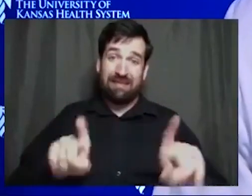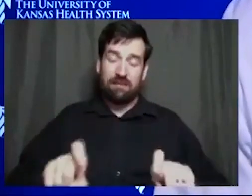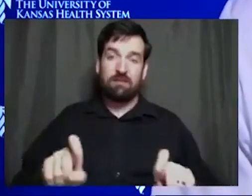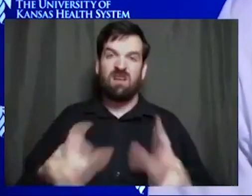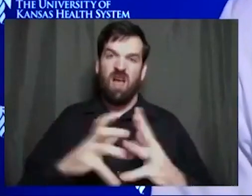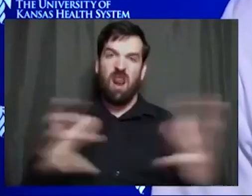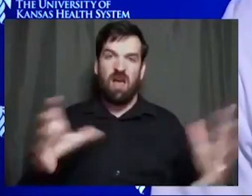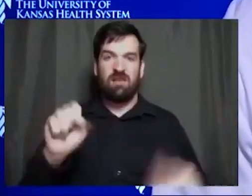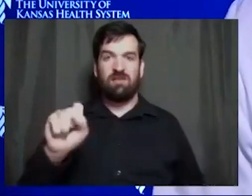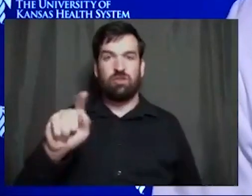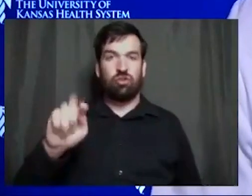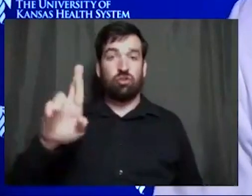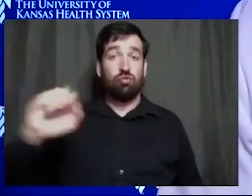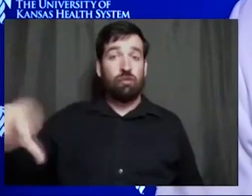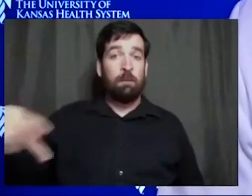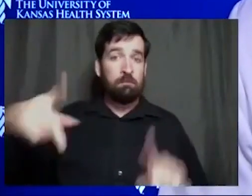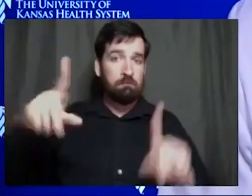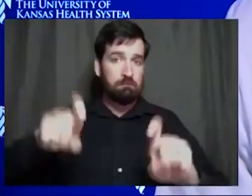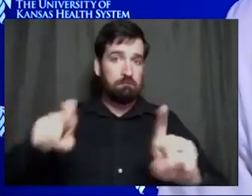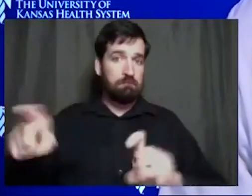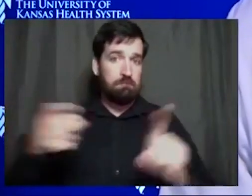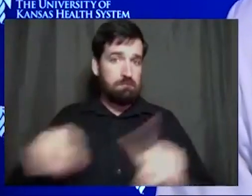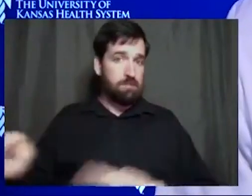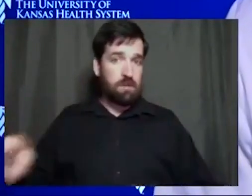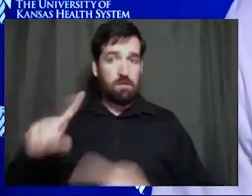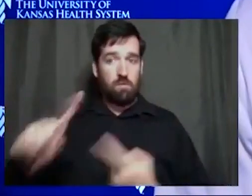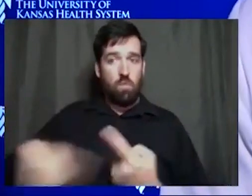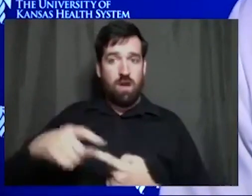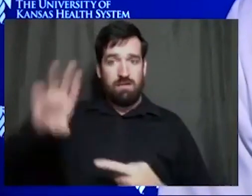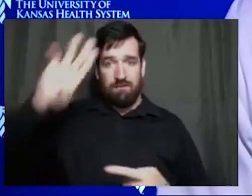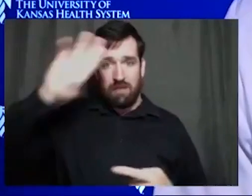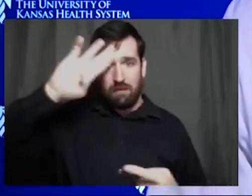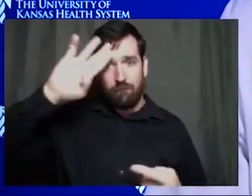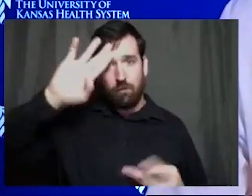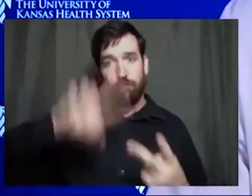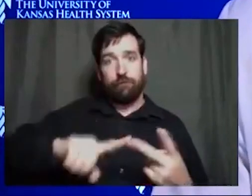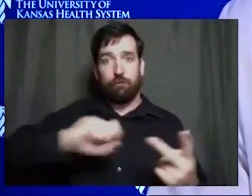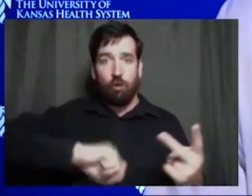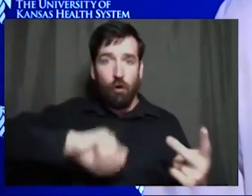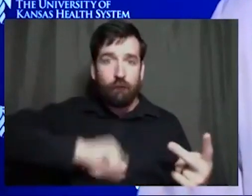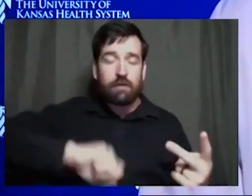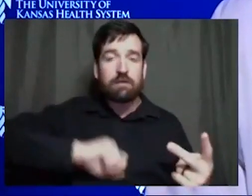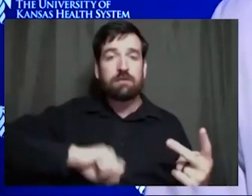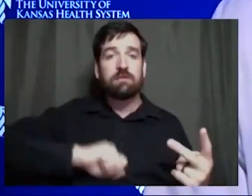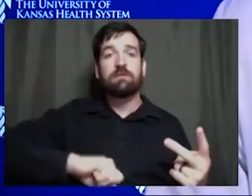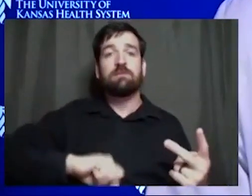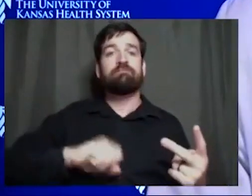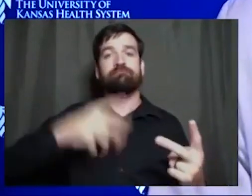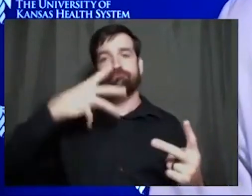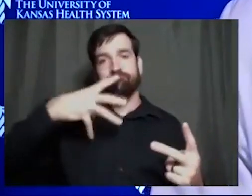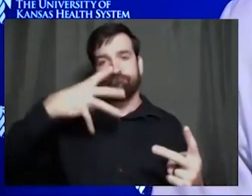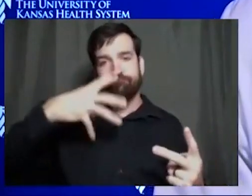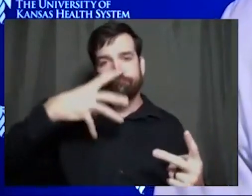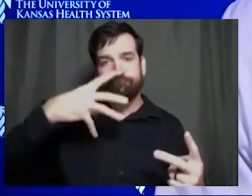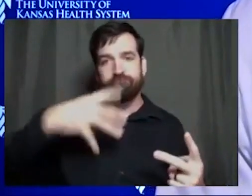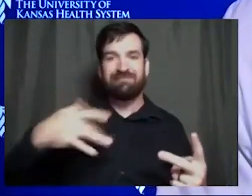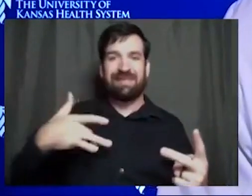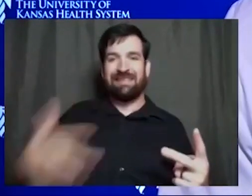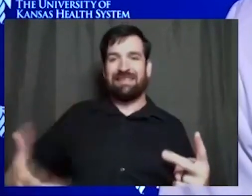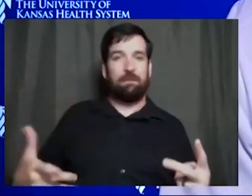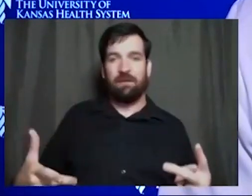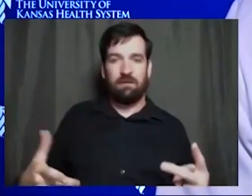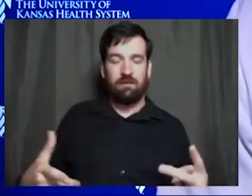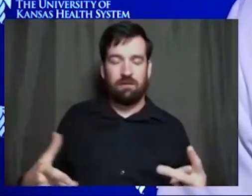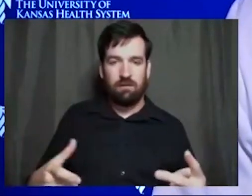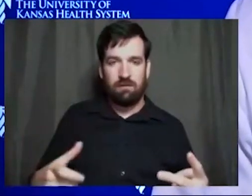going around when people are having fever and cough and rhinorrhea or runny nose. It's typically not the symptoms of